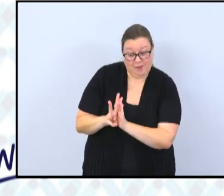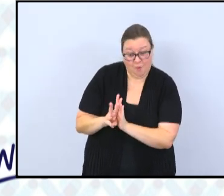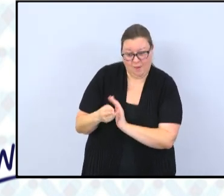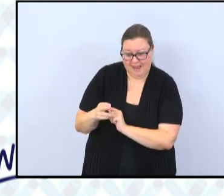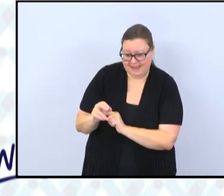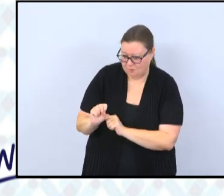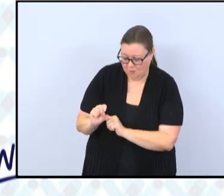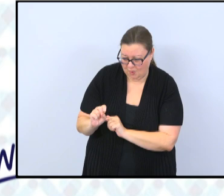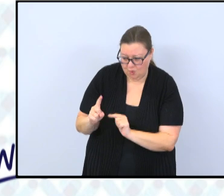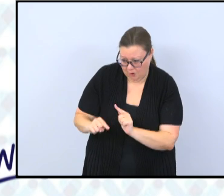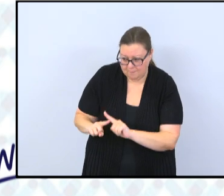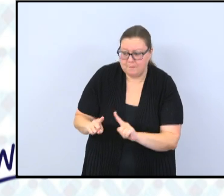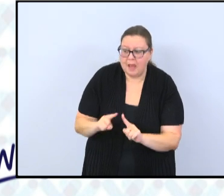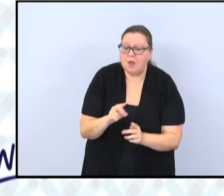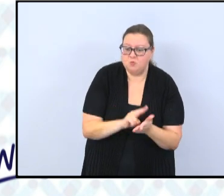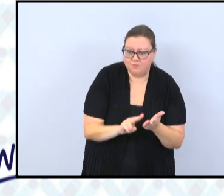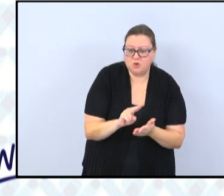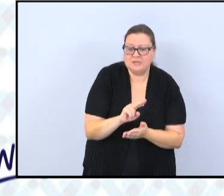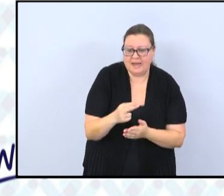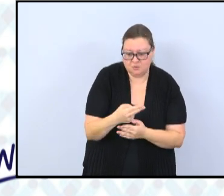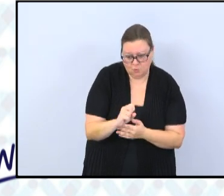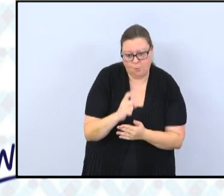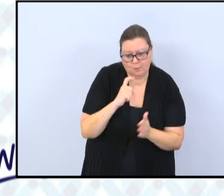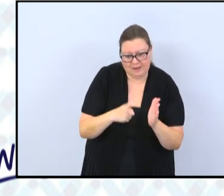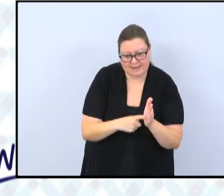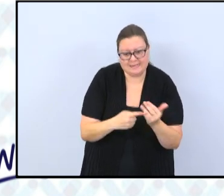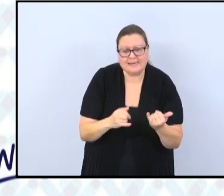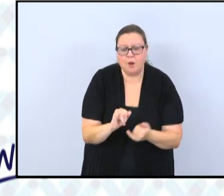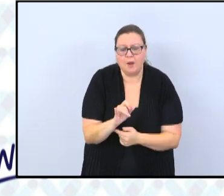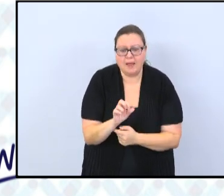program. We begin with Ayana Flores.